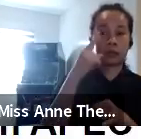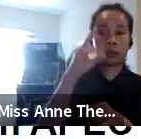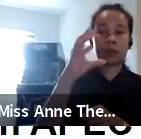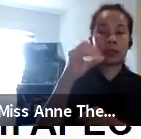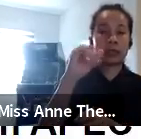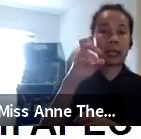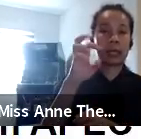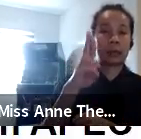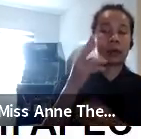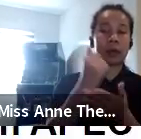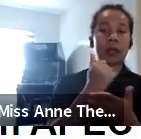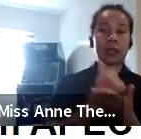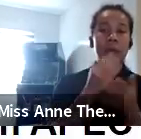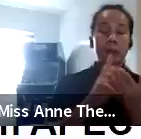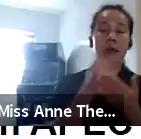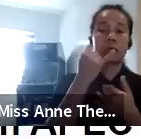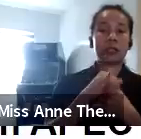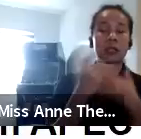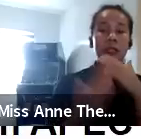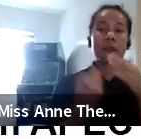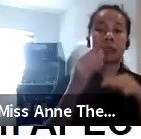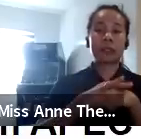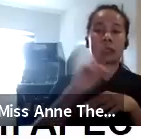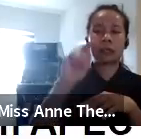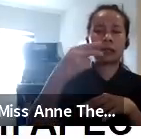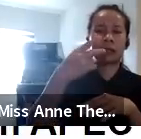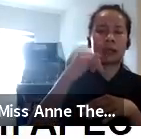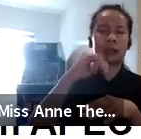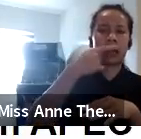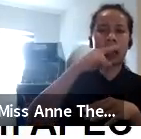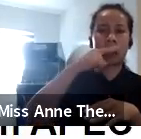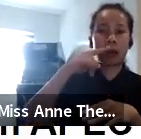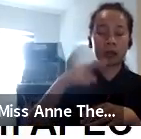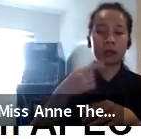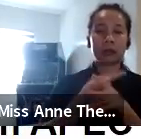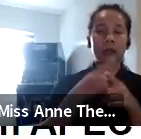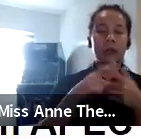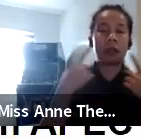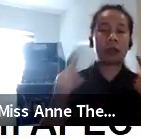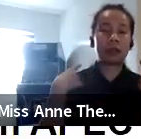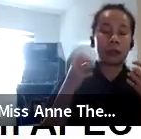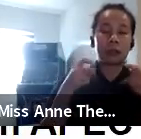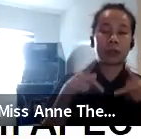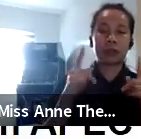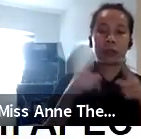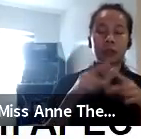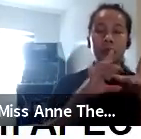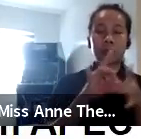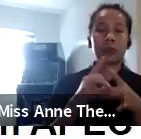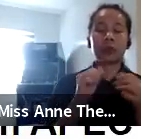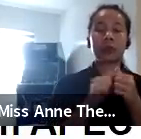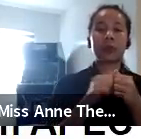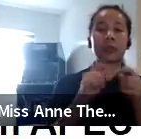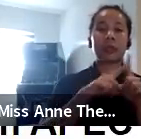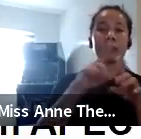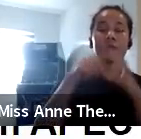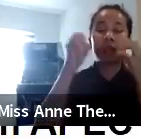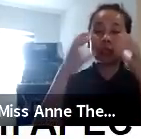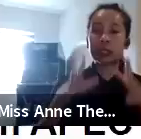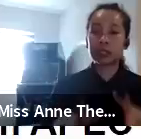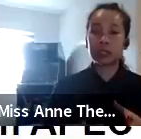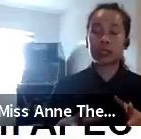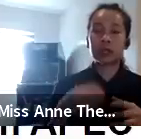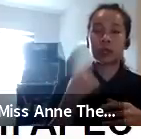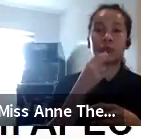project. The project is based in Taiwan, and I got to have that opportunity to collaborate with different teachers who